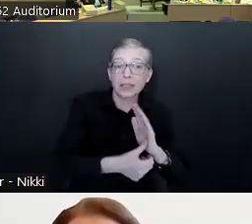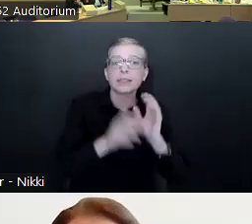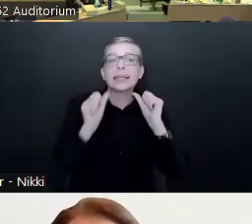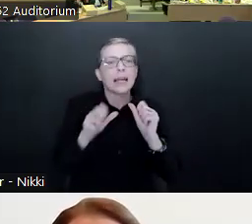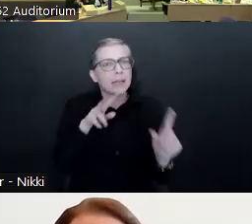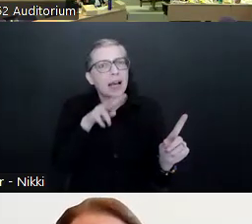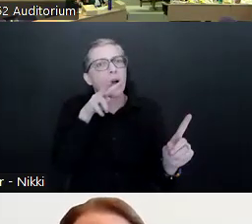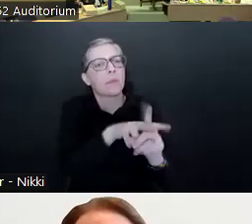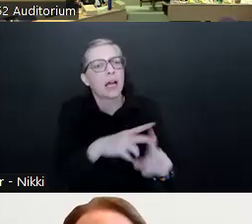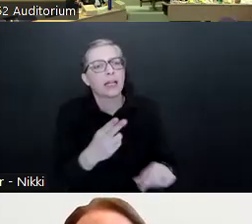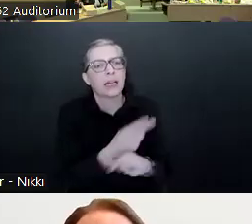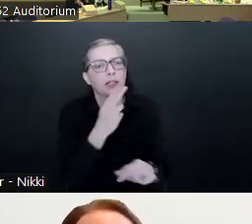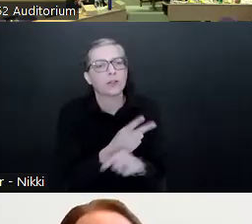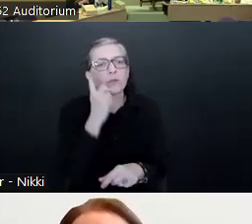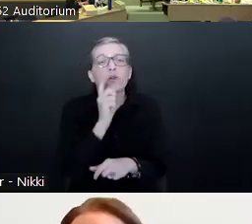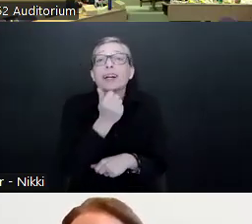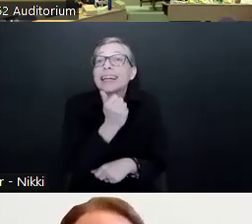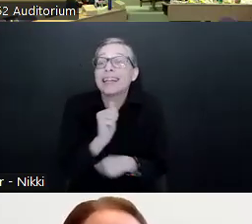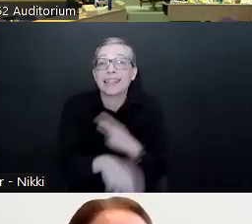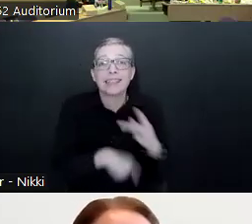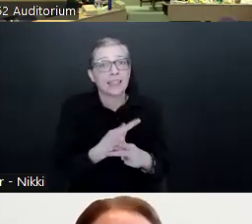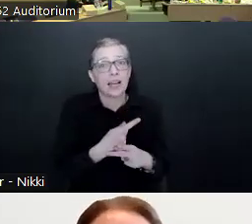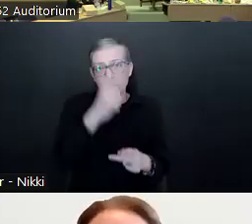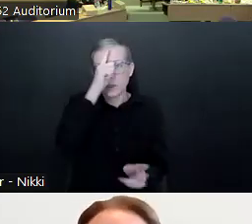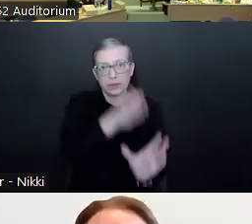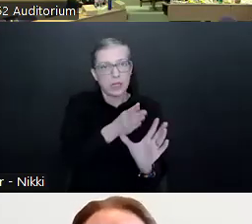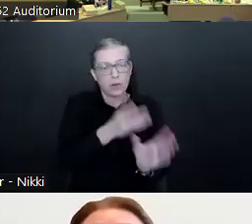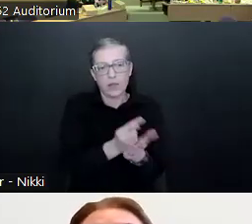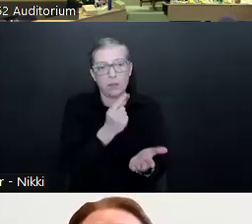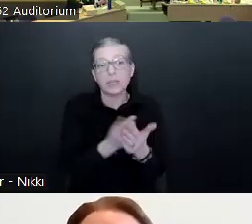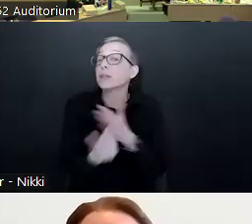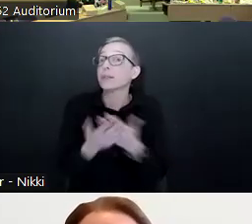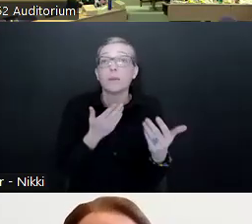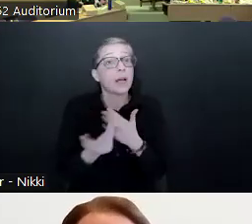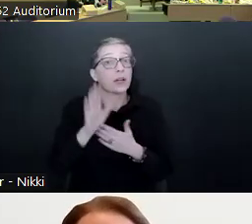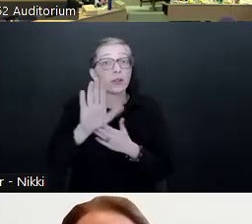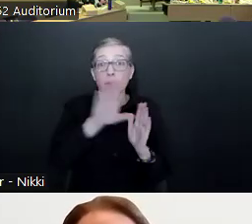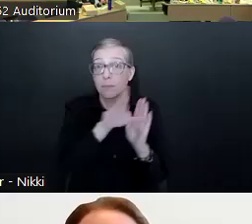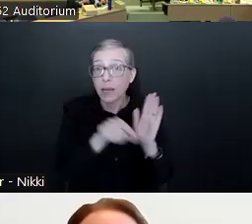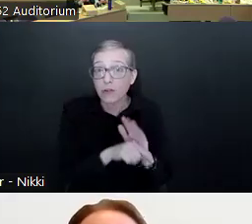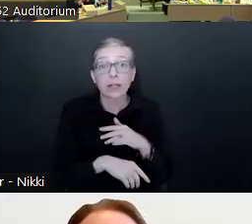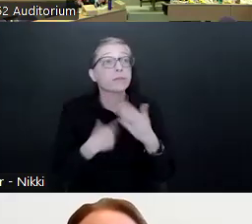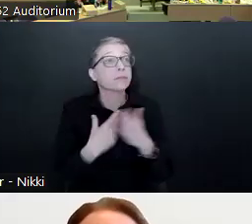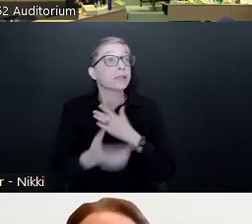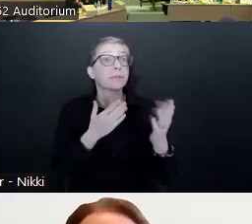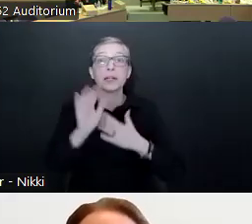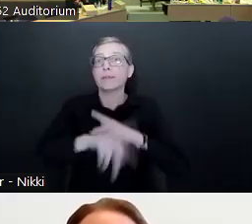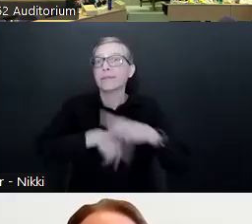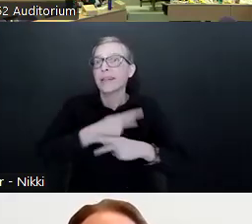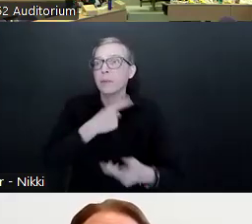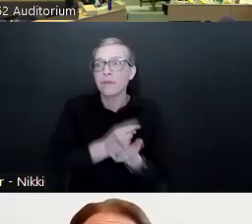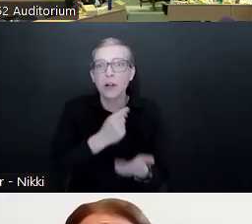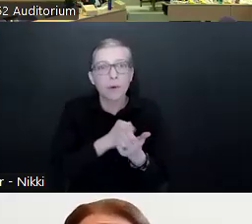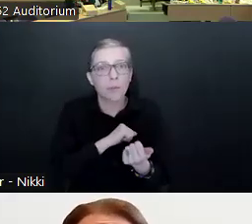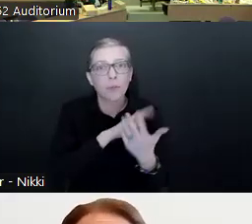as a DBT therapist, as a schema therapist. No matter what type of therapy you do, your therapy will